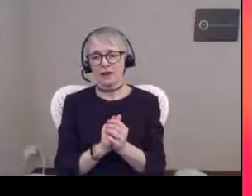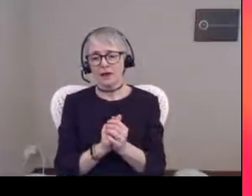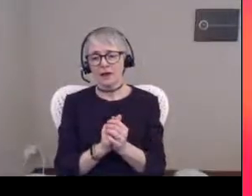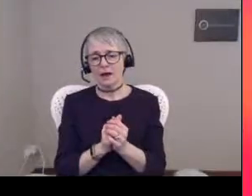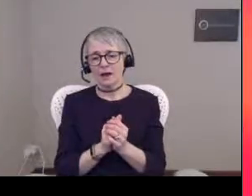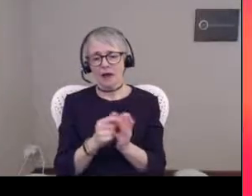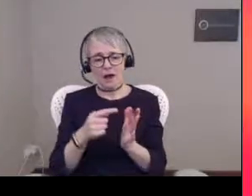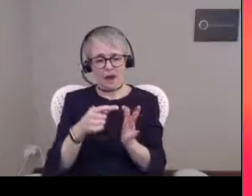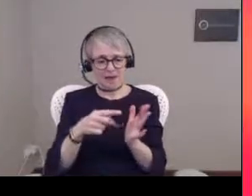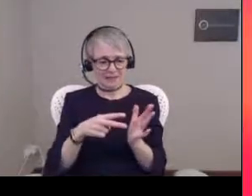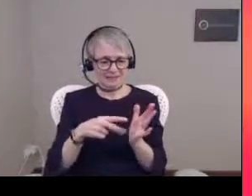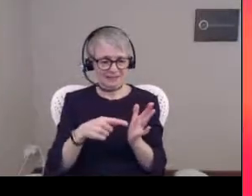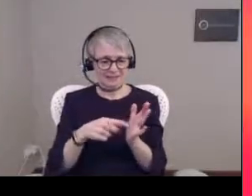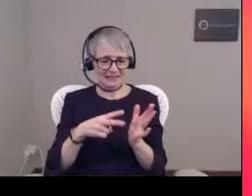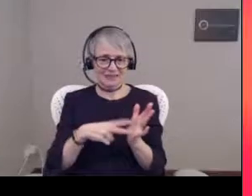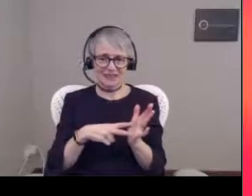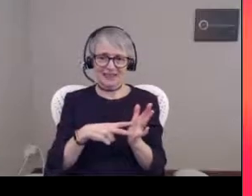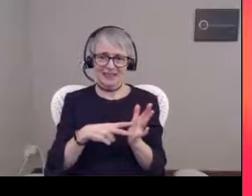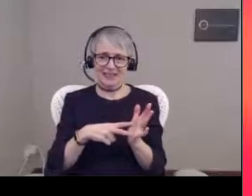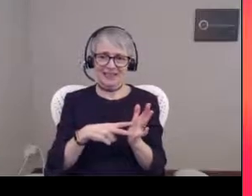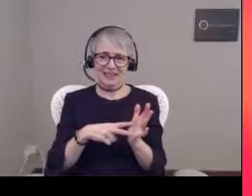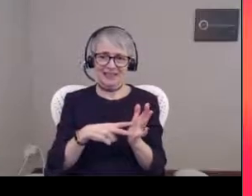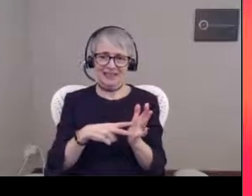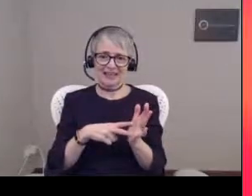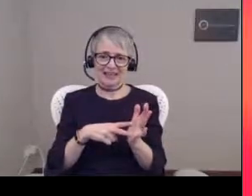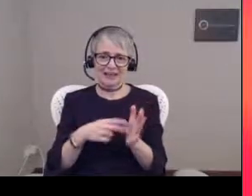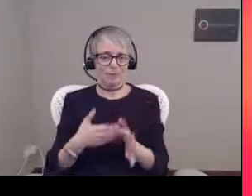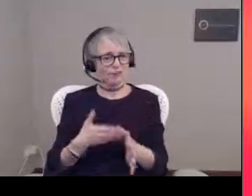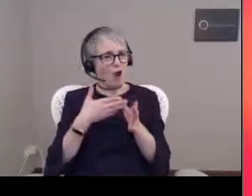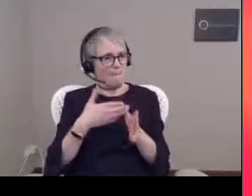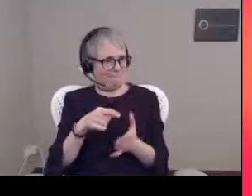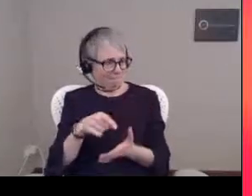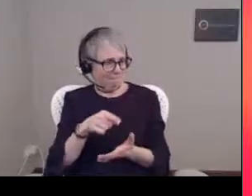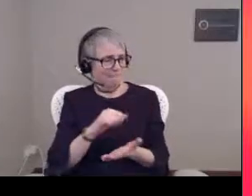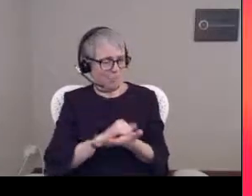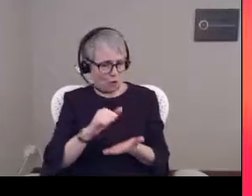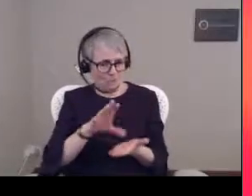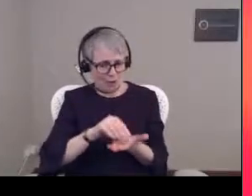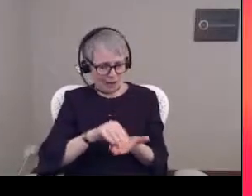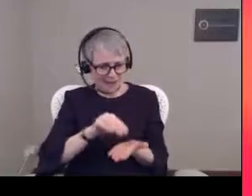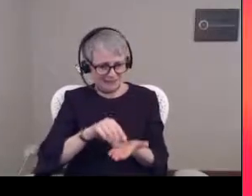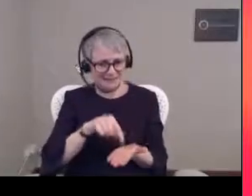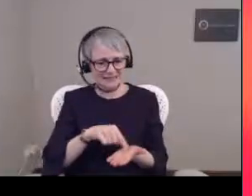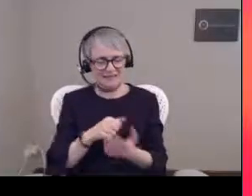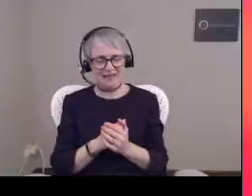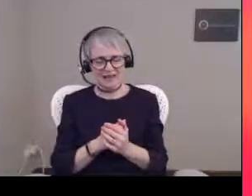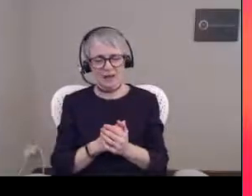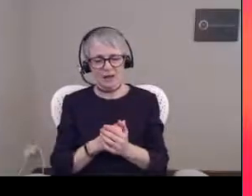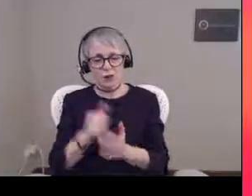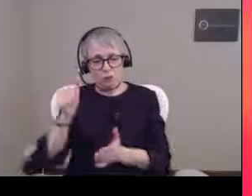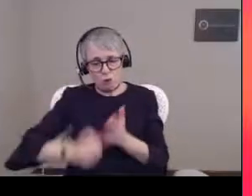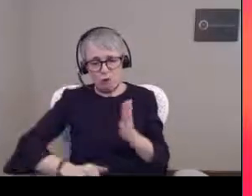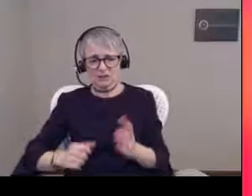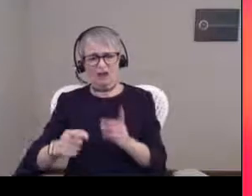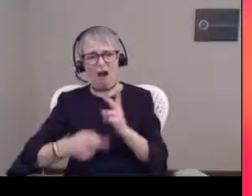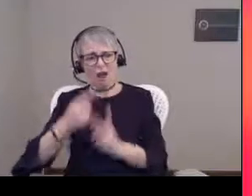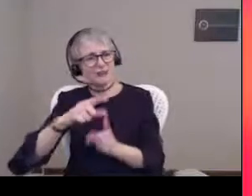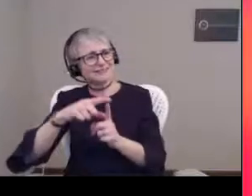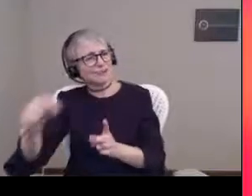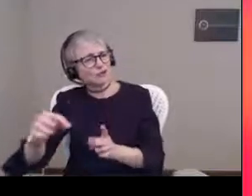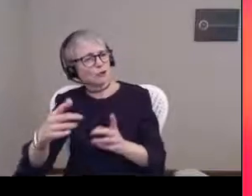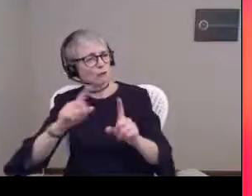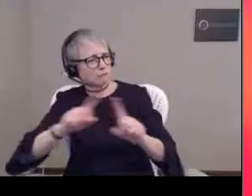ITV Pride podcast now, which is done by our Director of Media and Creative, Matt Scarf. We are building out our digital areas at the moment to